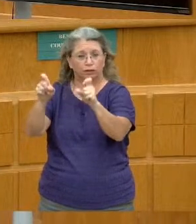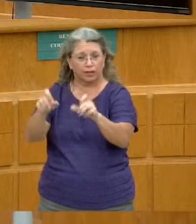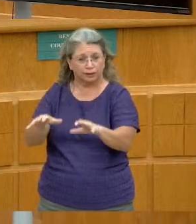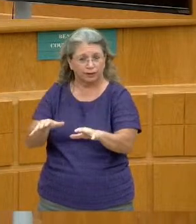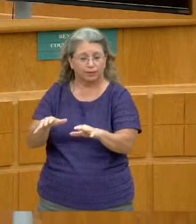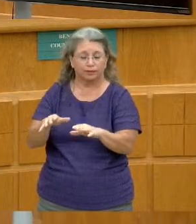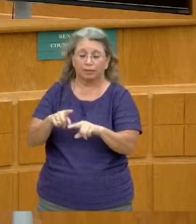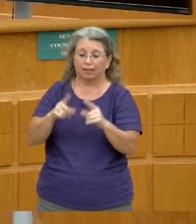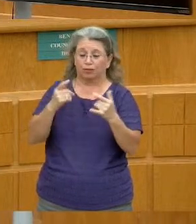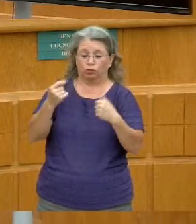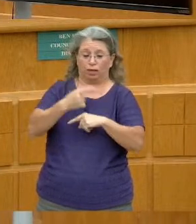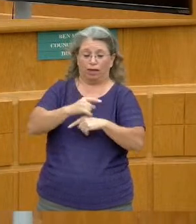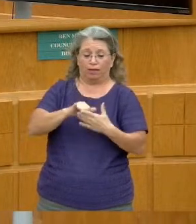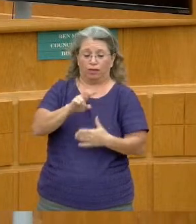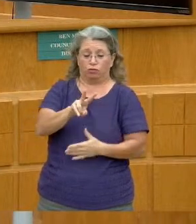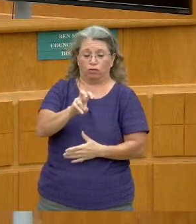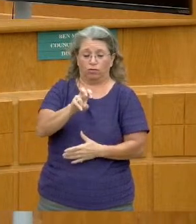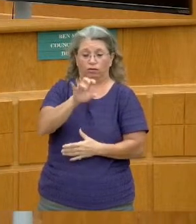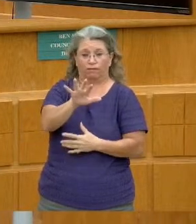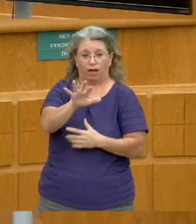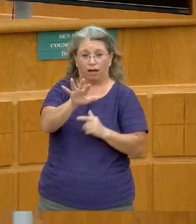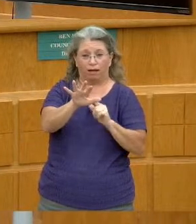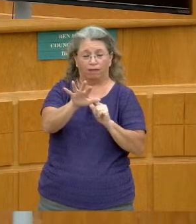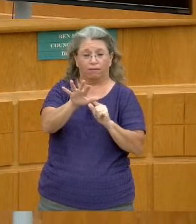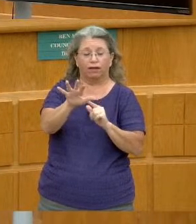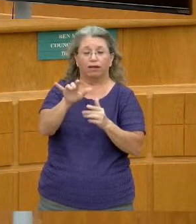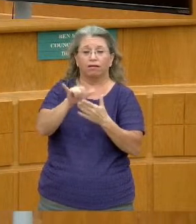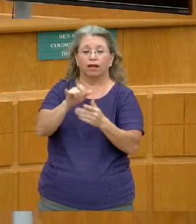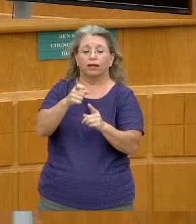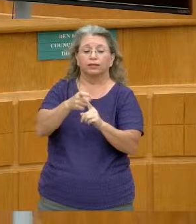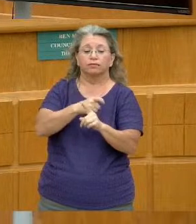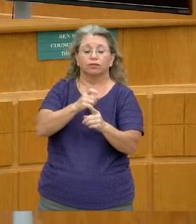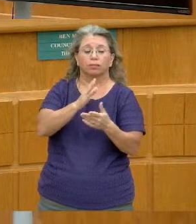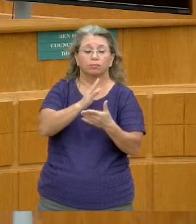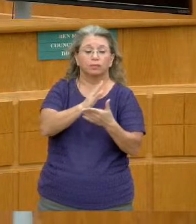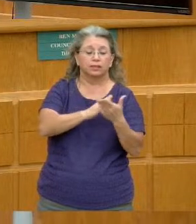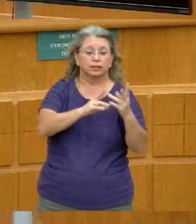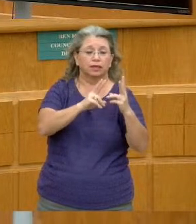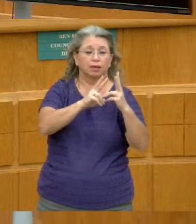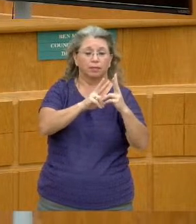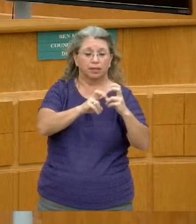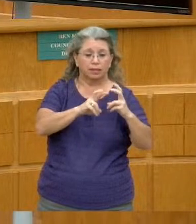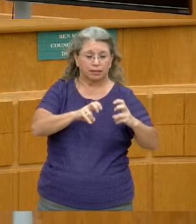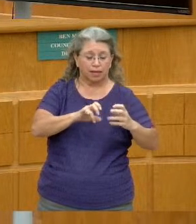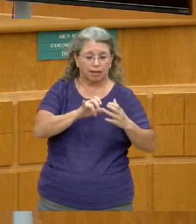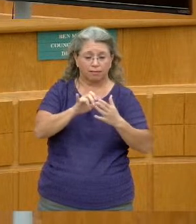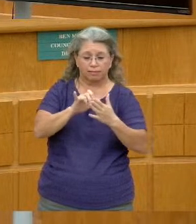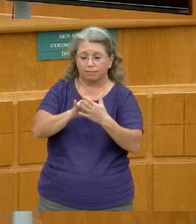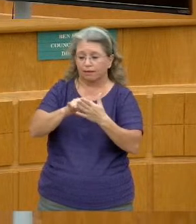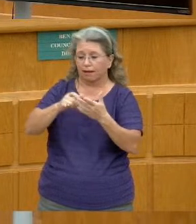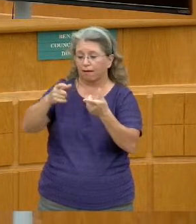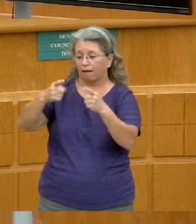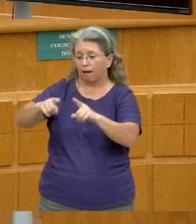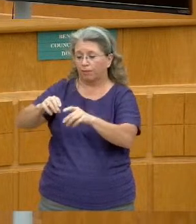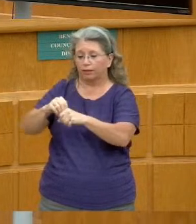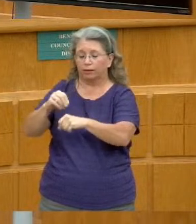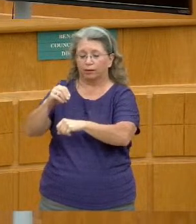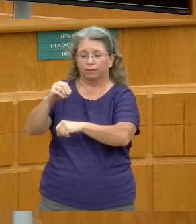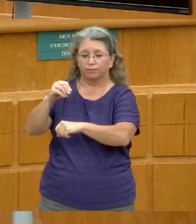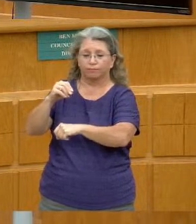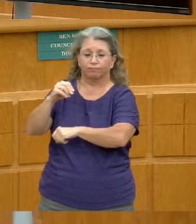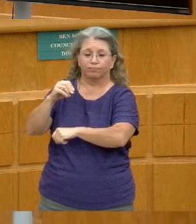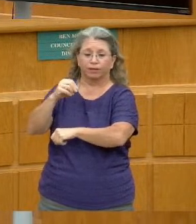But today the 205 comes from some of the residual tests that have been done from hospitals, some of the